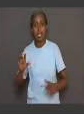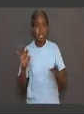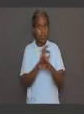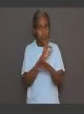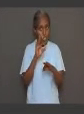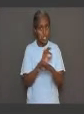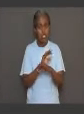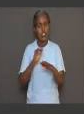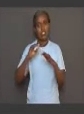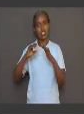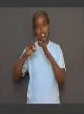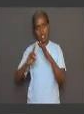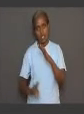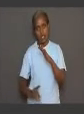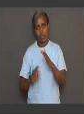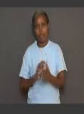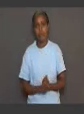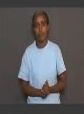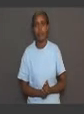function is decreasing.